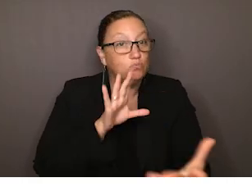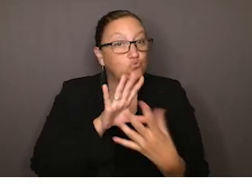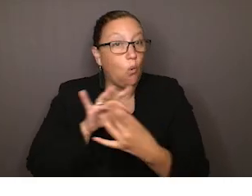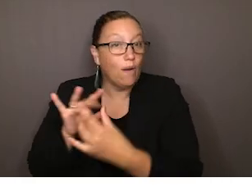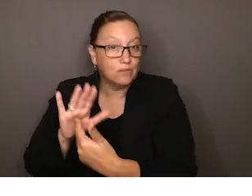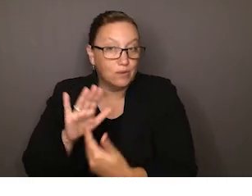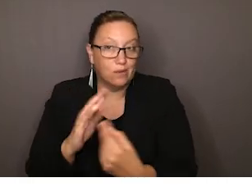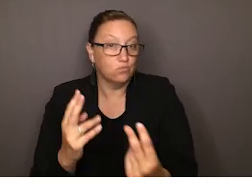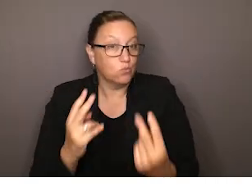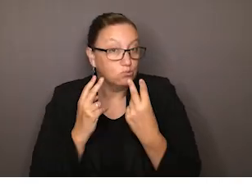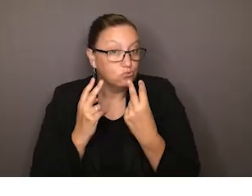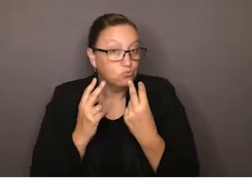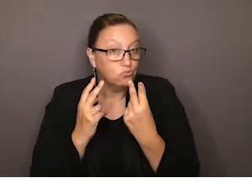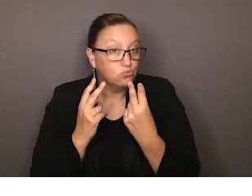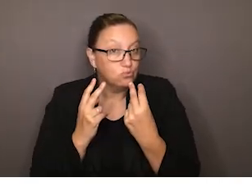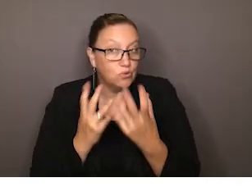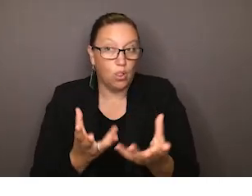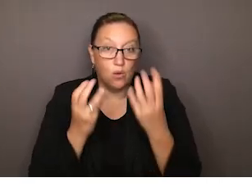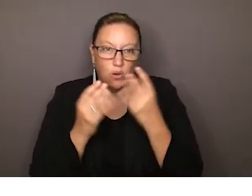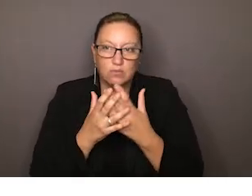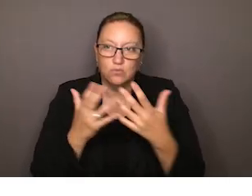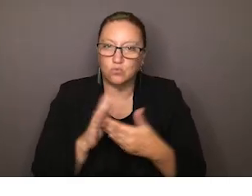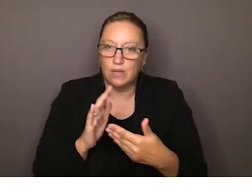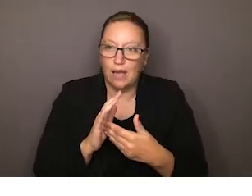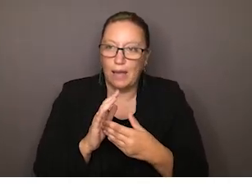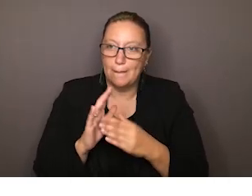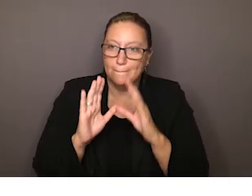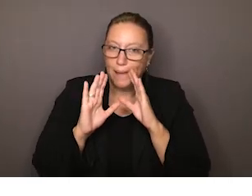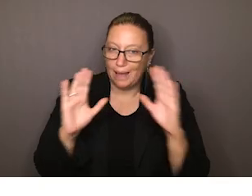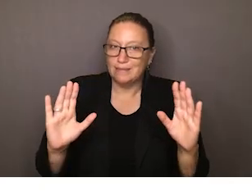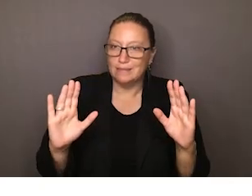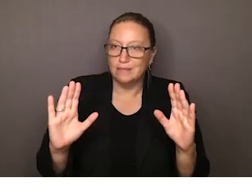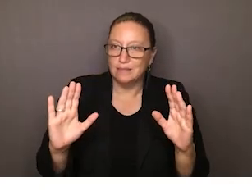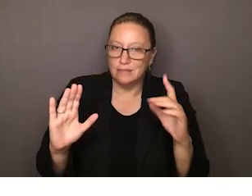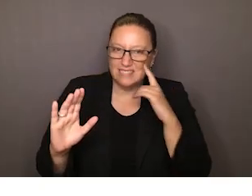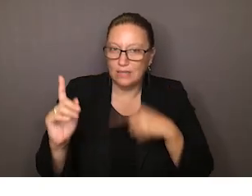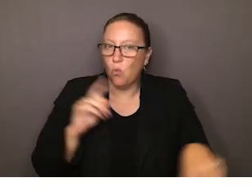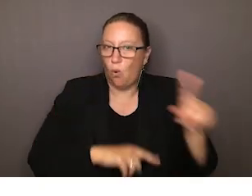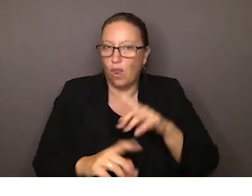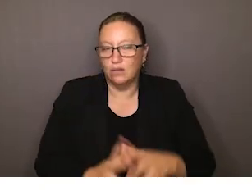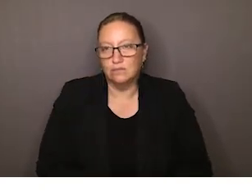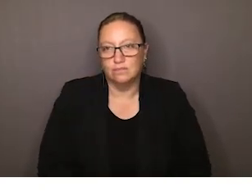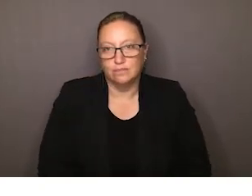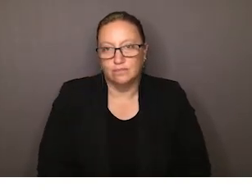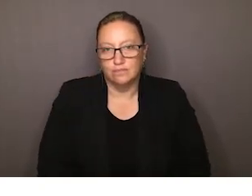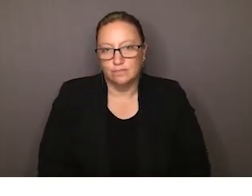us today. It was amazing to hear you